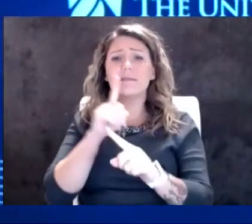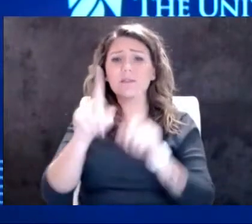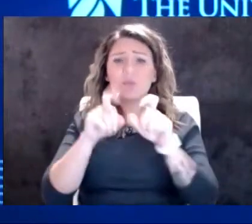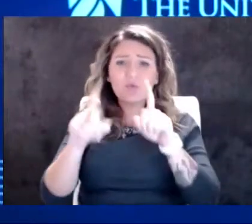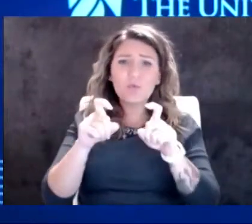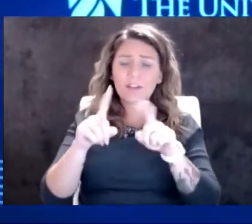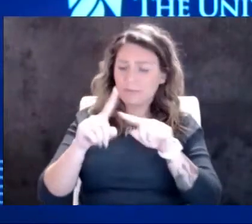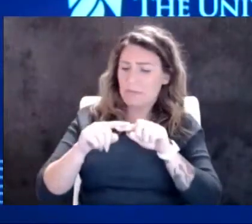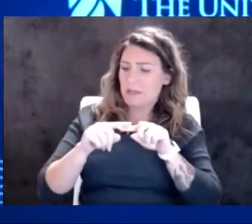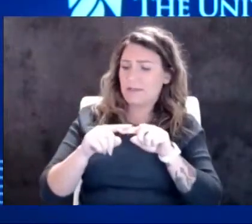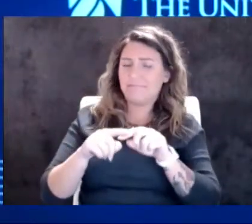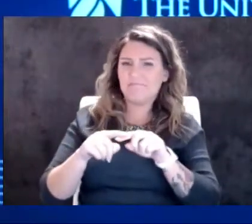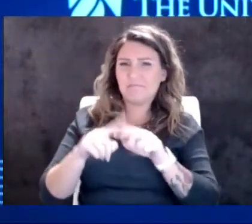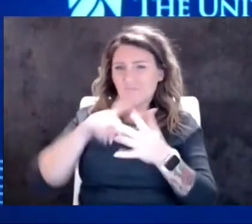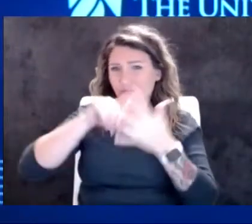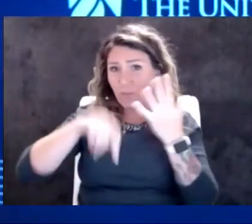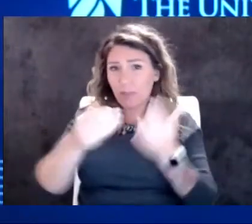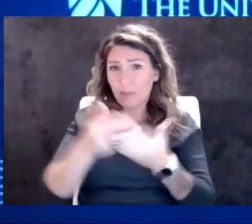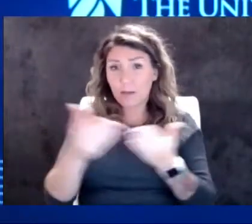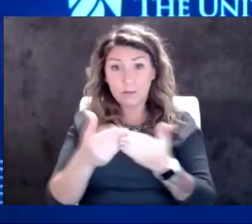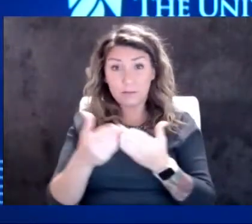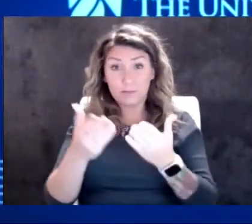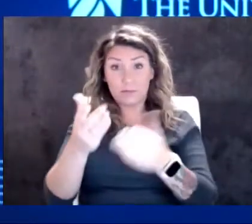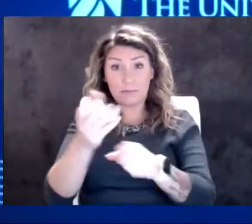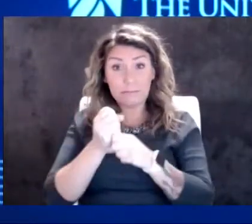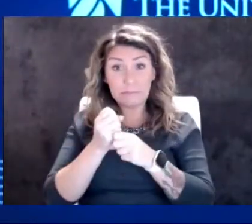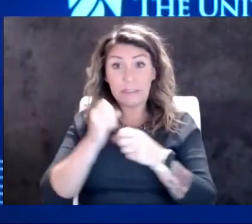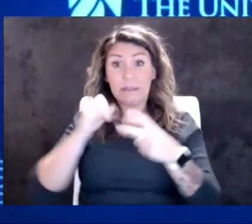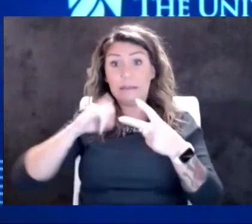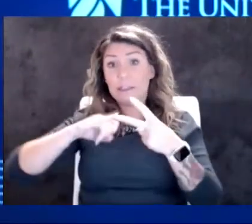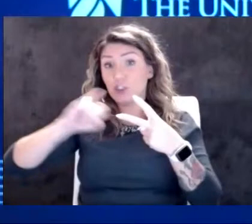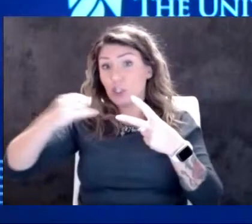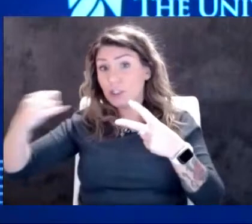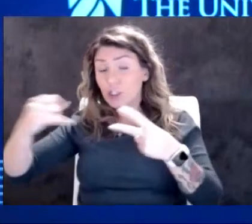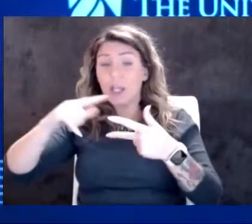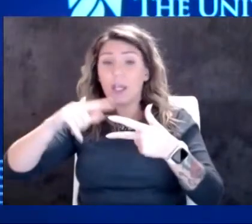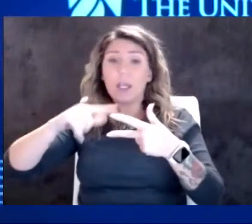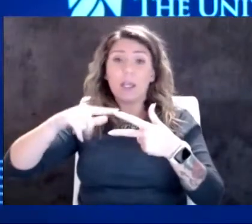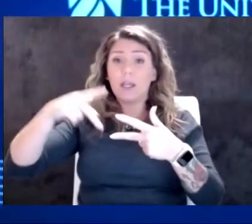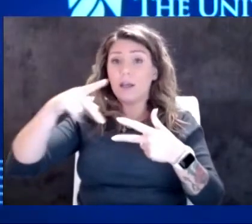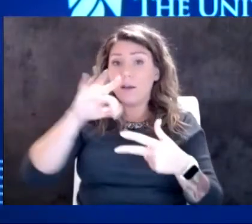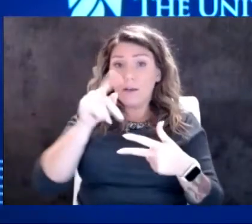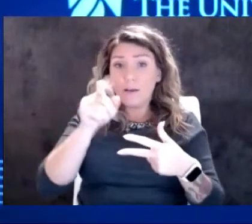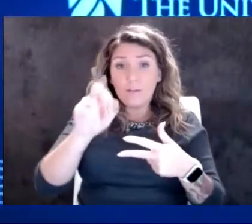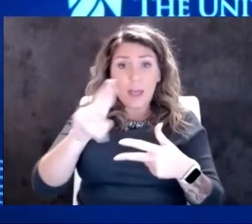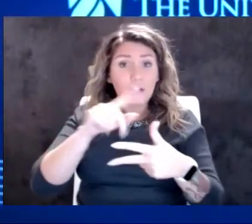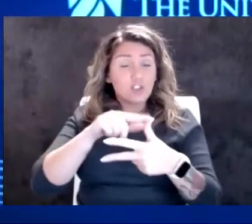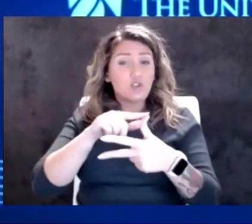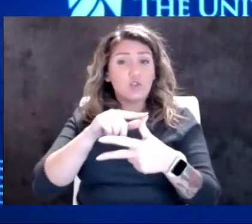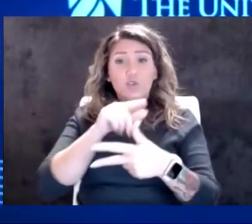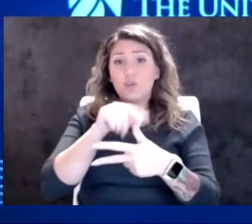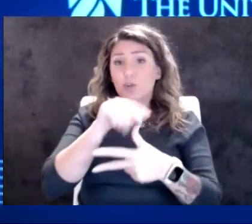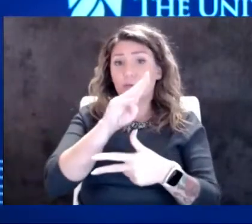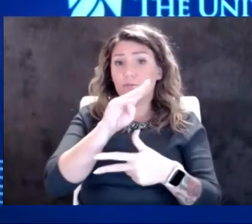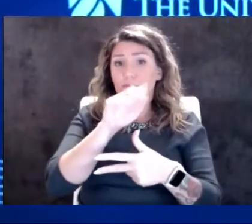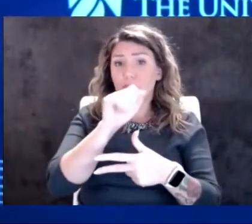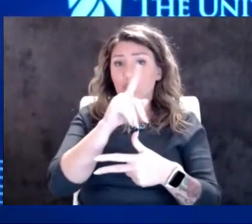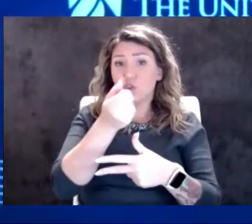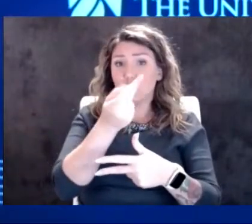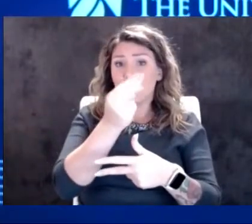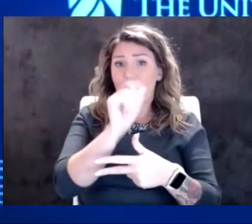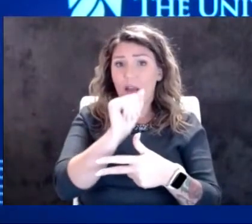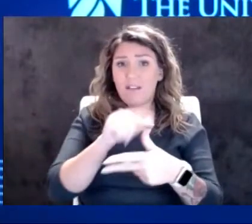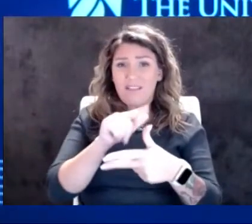First, did you get the J&J vaccine, the Pfizer vaccine, or the Moderna vaccine? Because, I think the story is a little different. If you got the Moderna vaccine, that data is